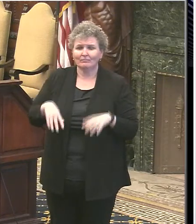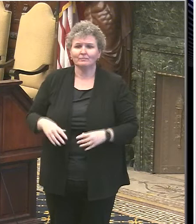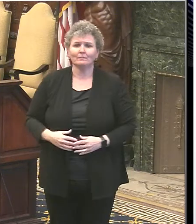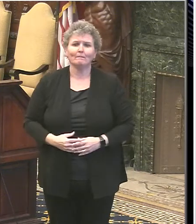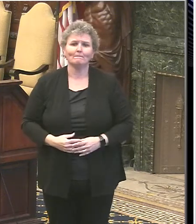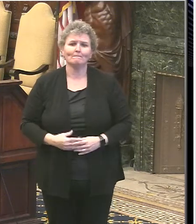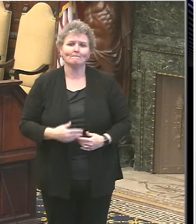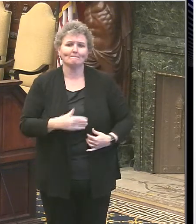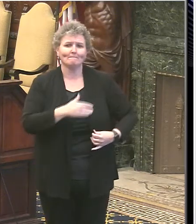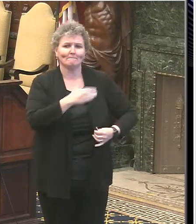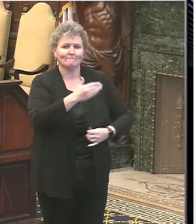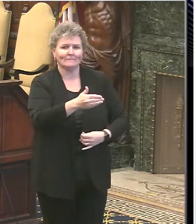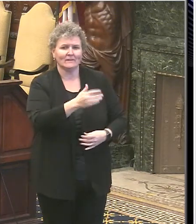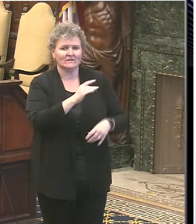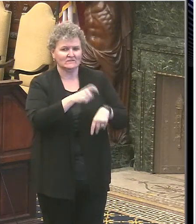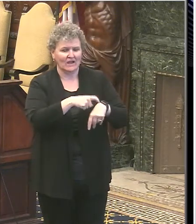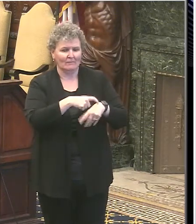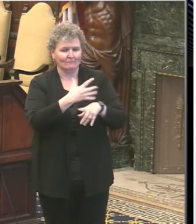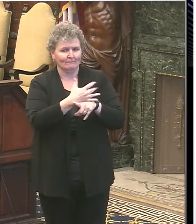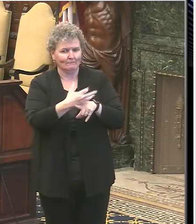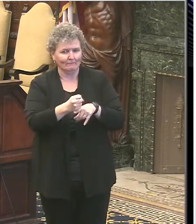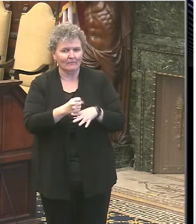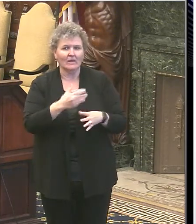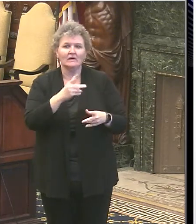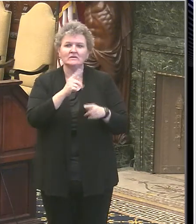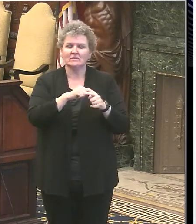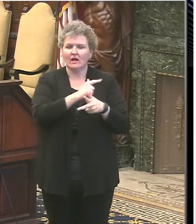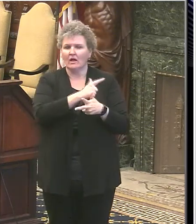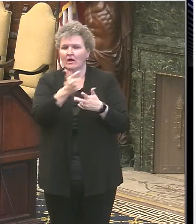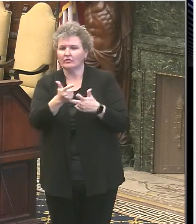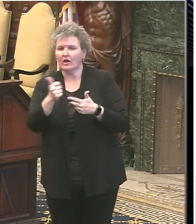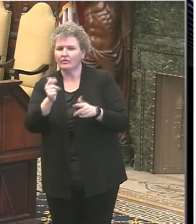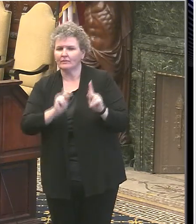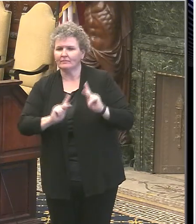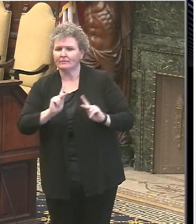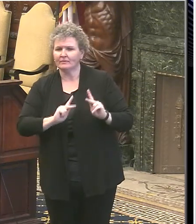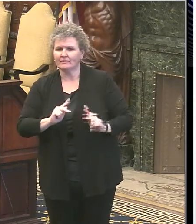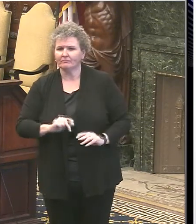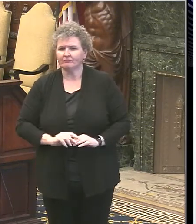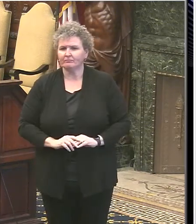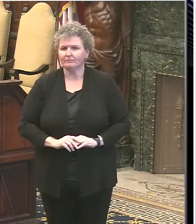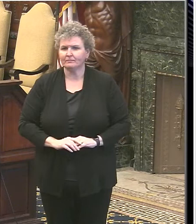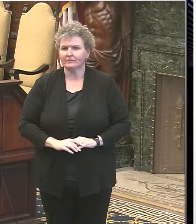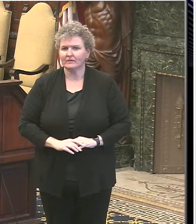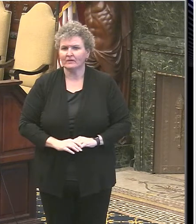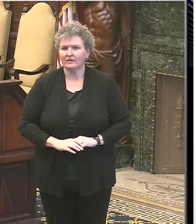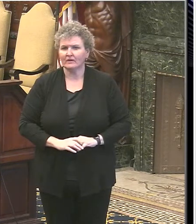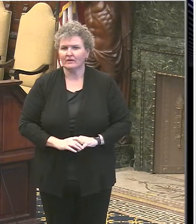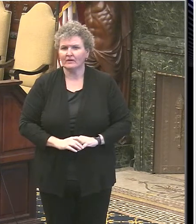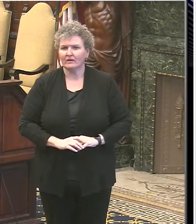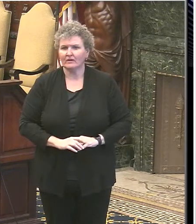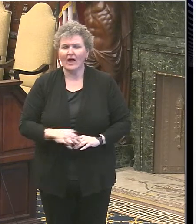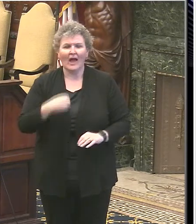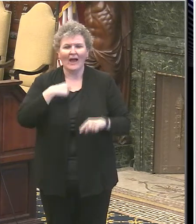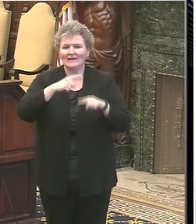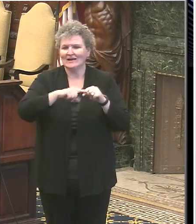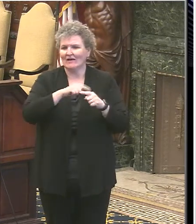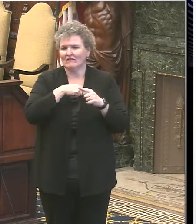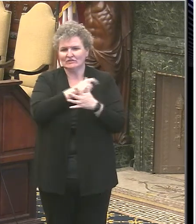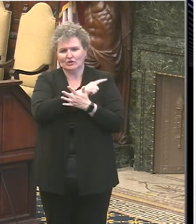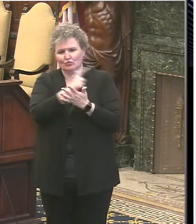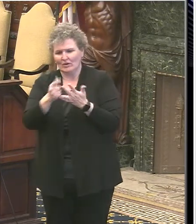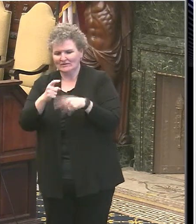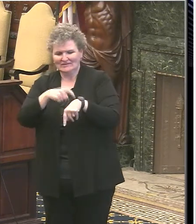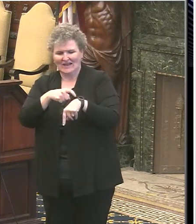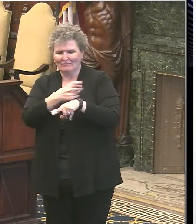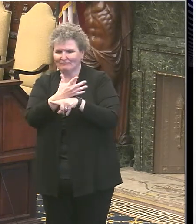are very short on time, and we have a lot of folks with hands raised. As I indicated by text, we're not going to have time for a second round today, but we'll try